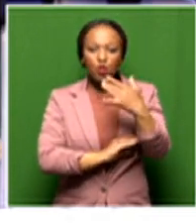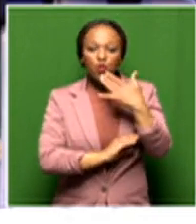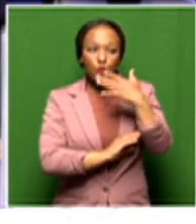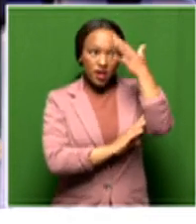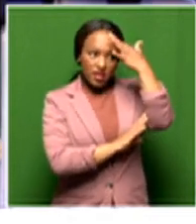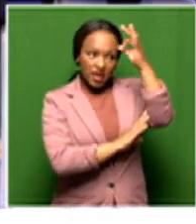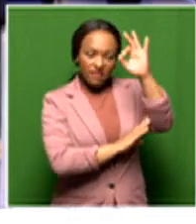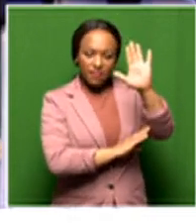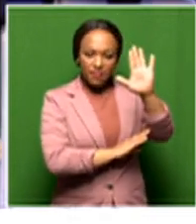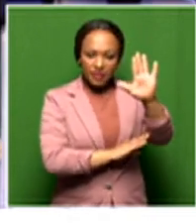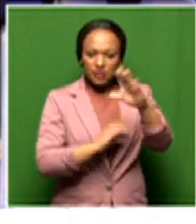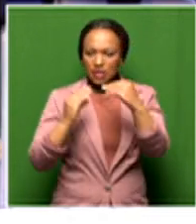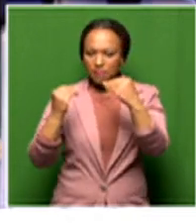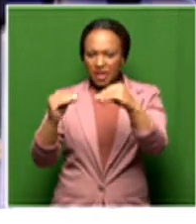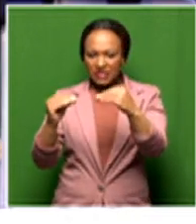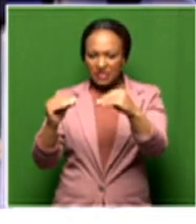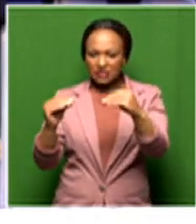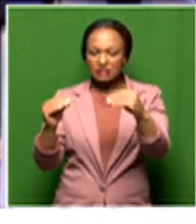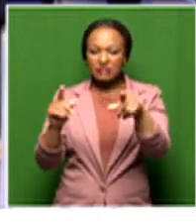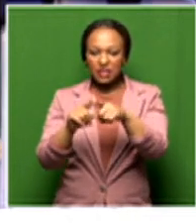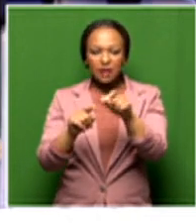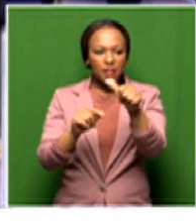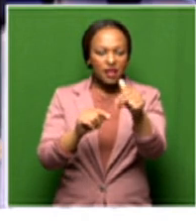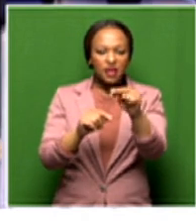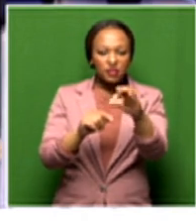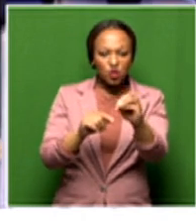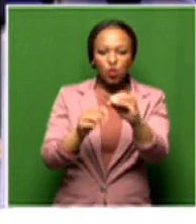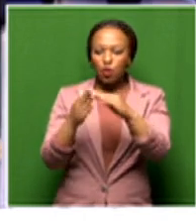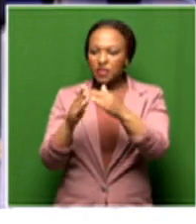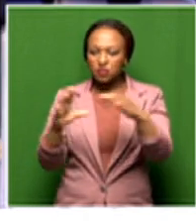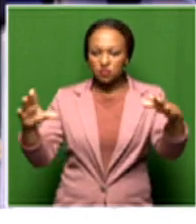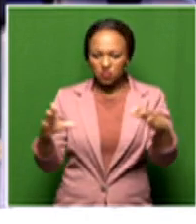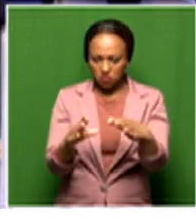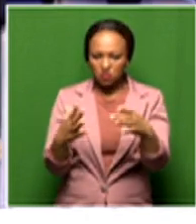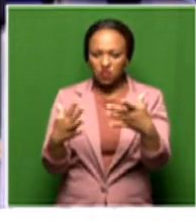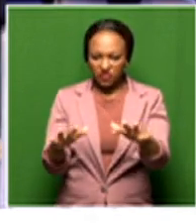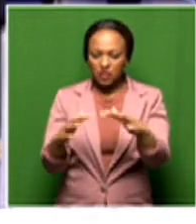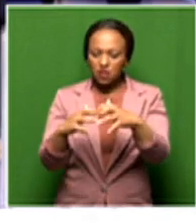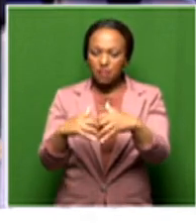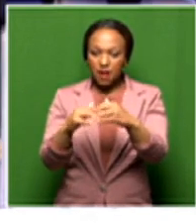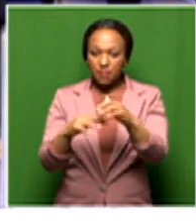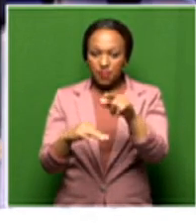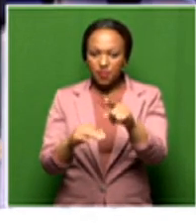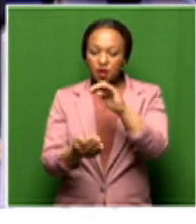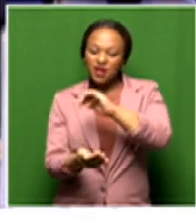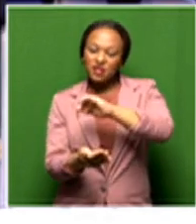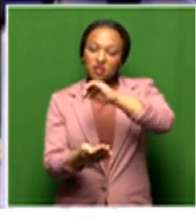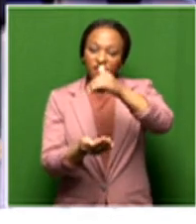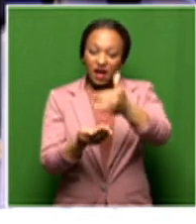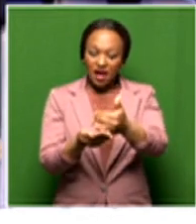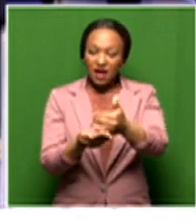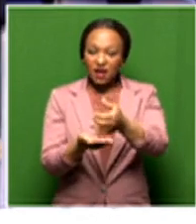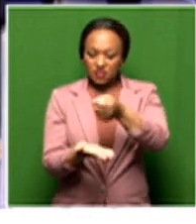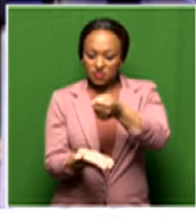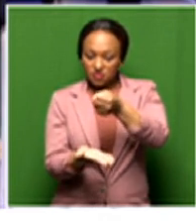government, a business, and civil society. And effectively, the mandate of the fund was to really